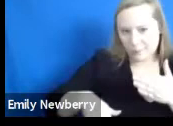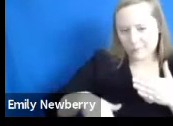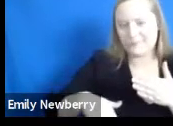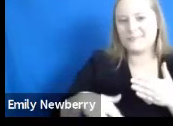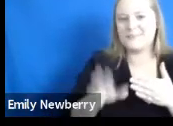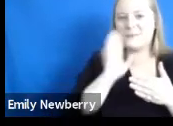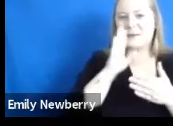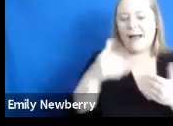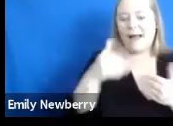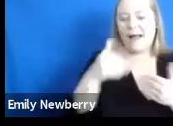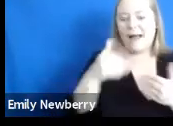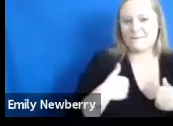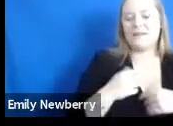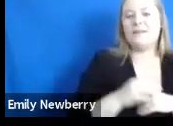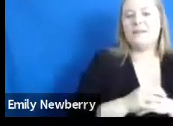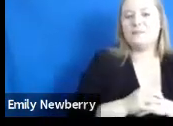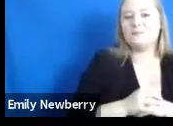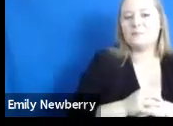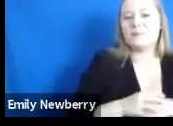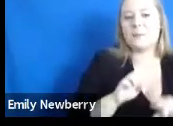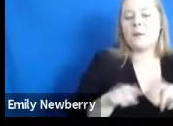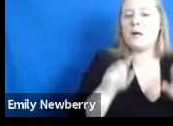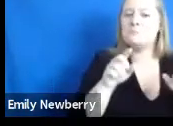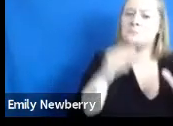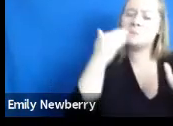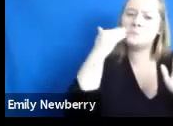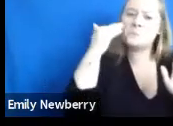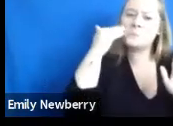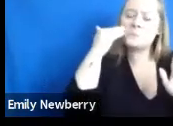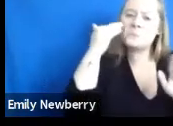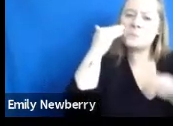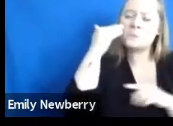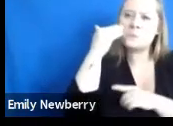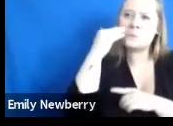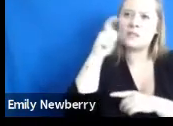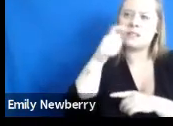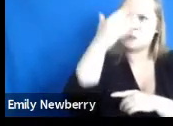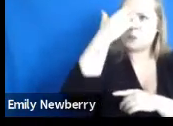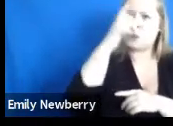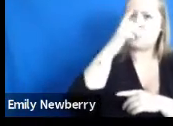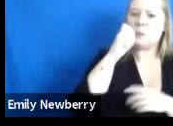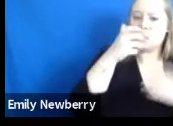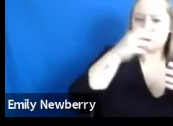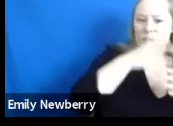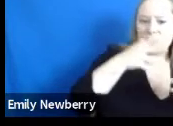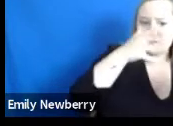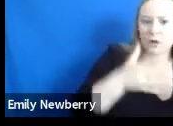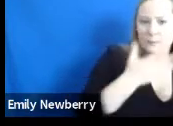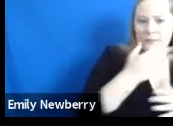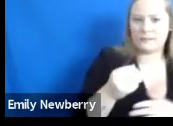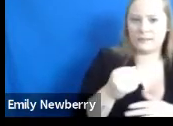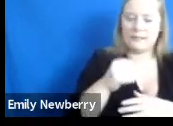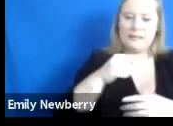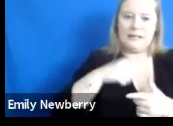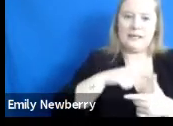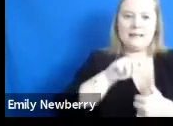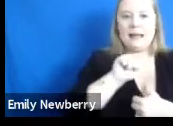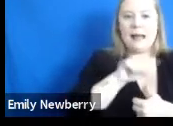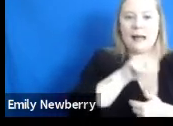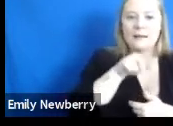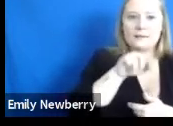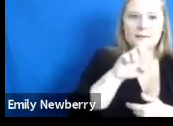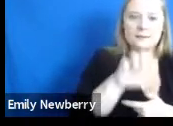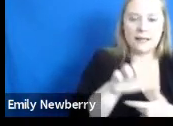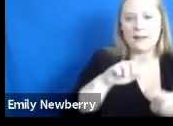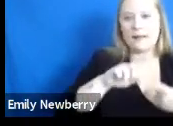on. But just acknowledging, definitely I have to acknowledge the farmers in Aztec, Farmington, and Navajo Nation who helped